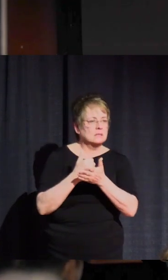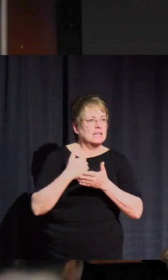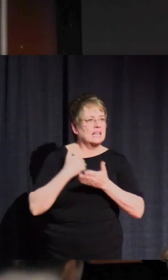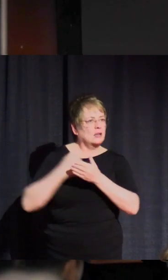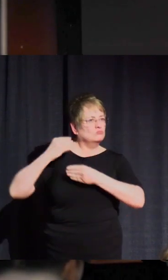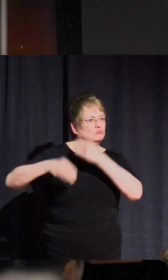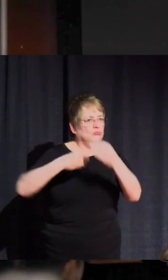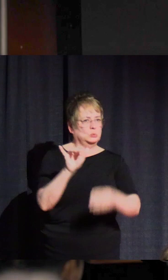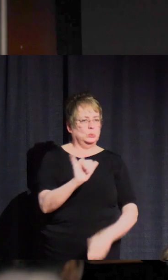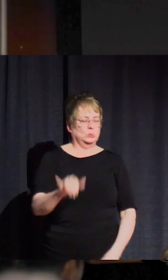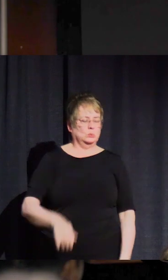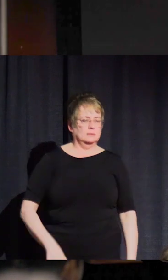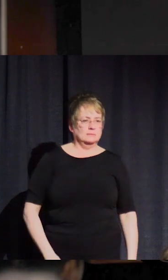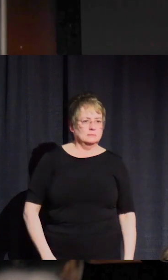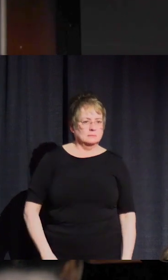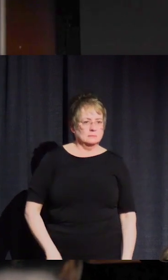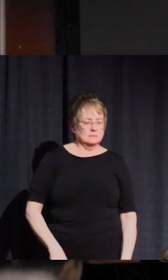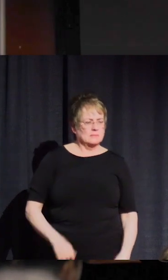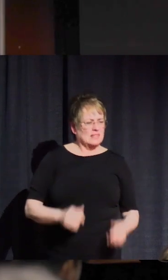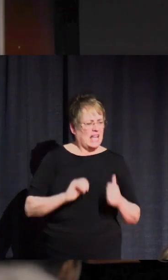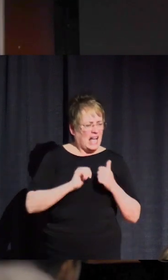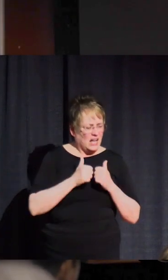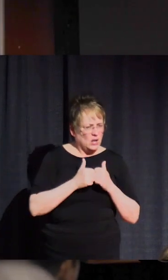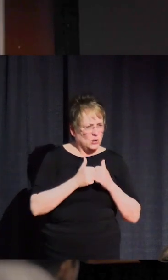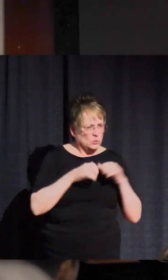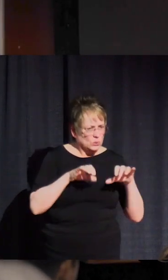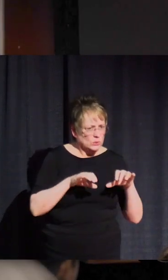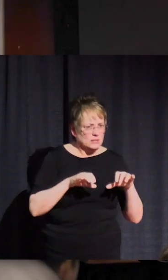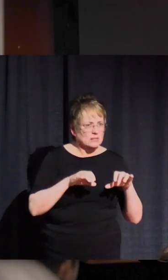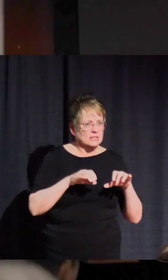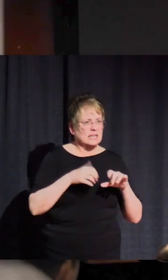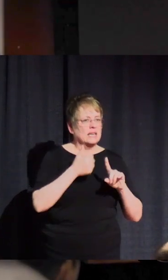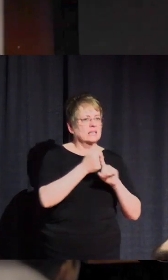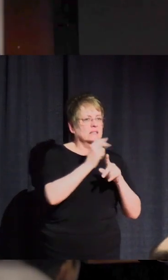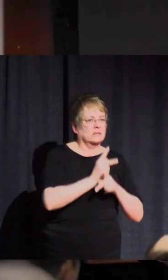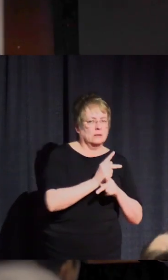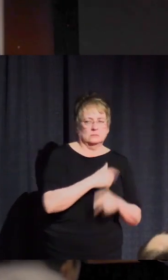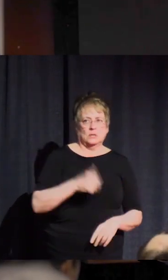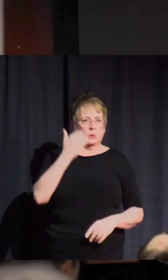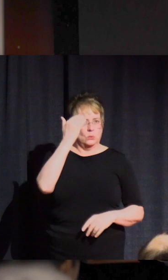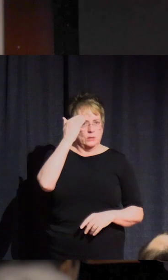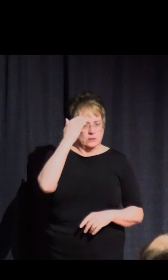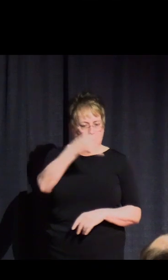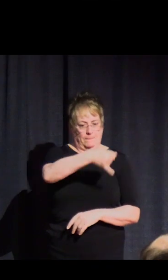come. The path is self-care, awareness, and boundaries.